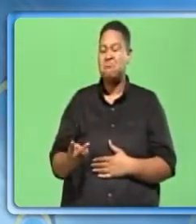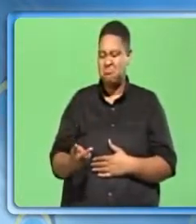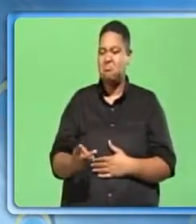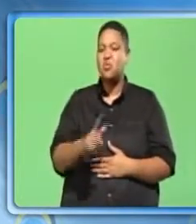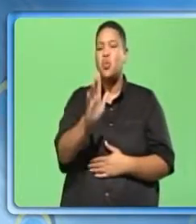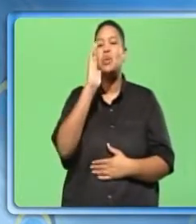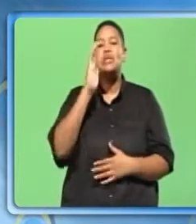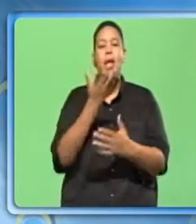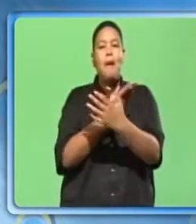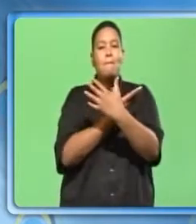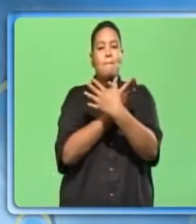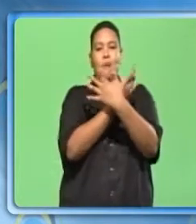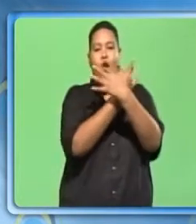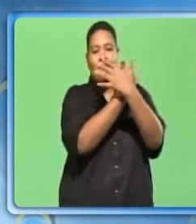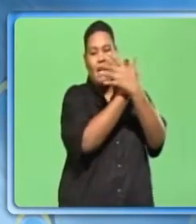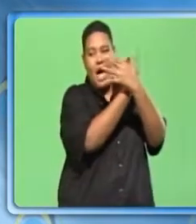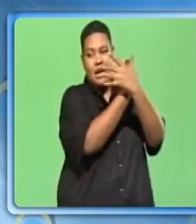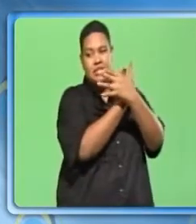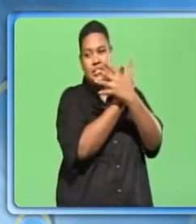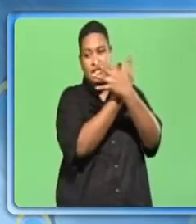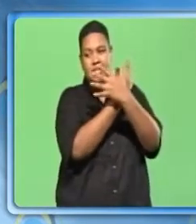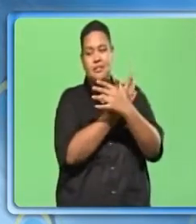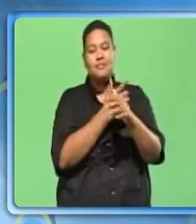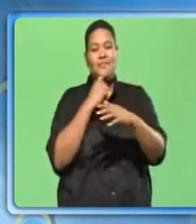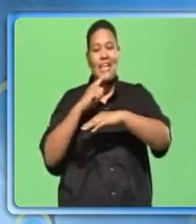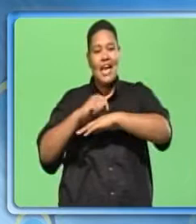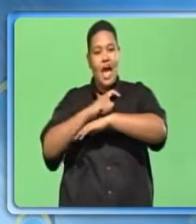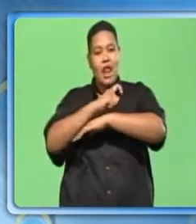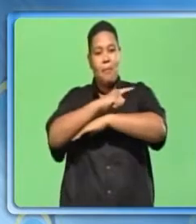see butterflies, caterpillars,